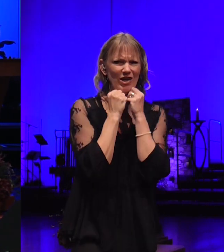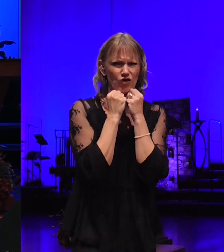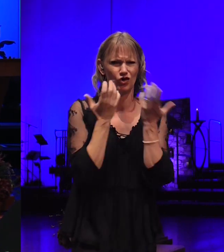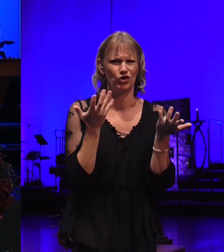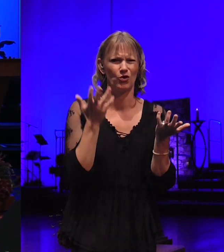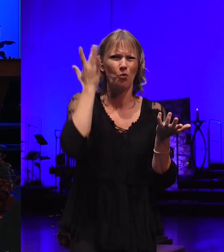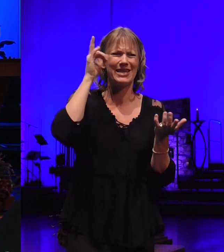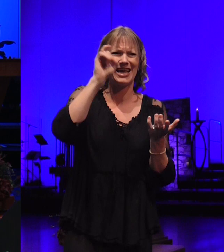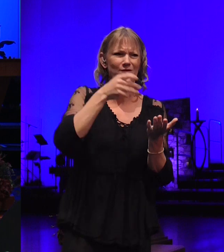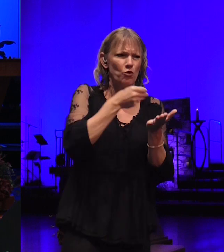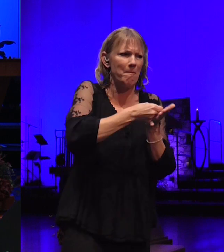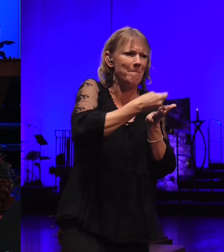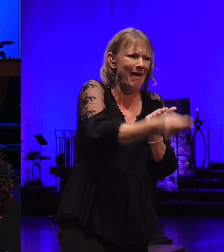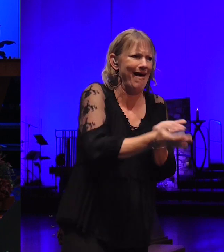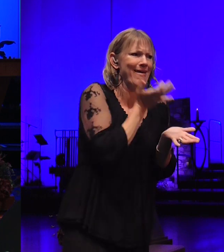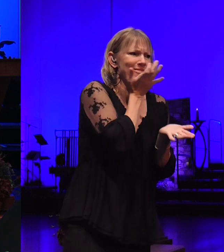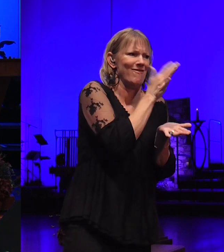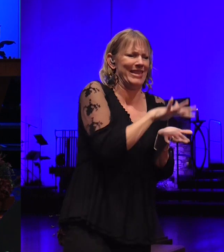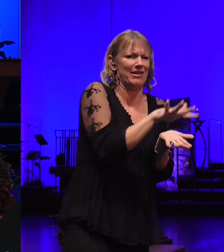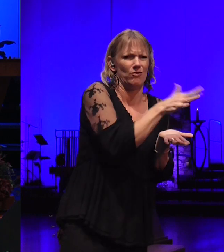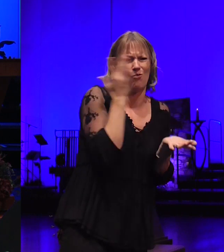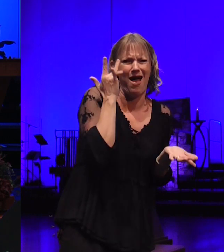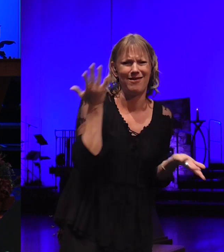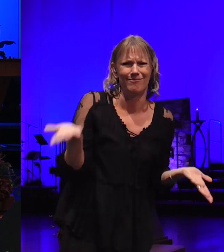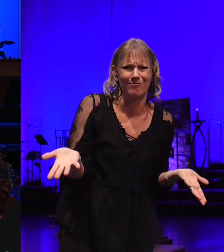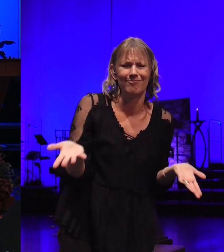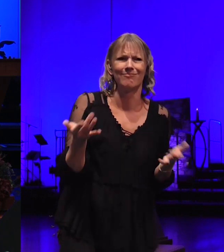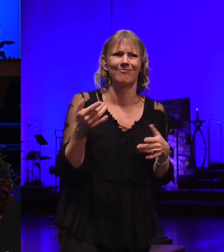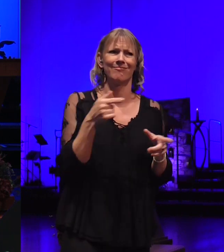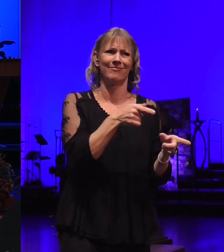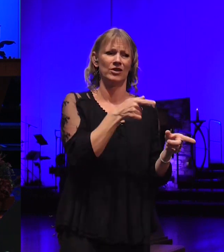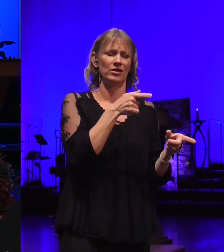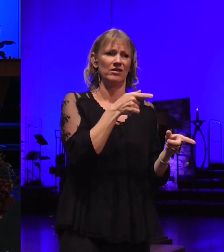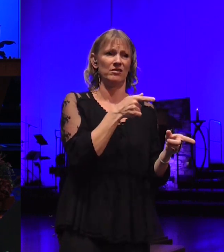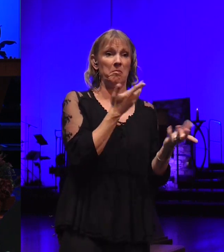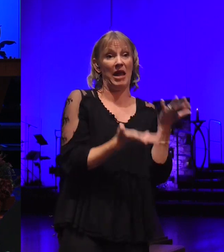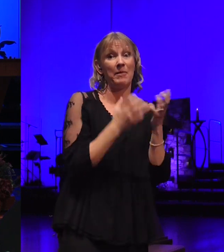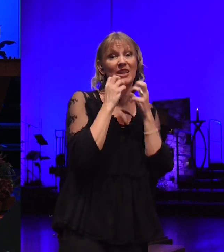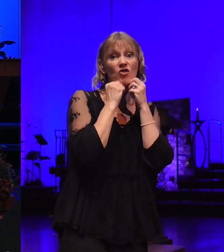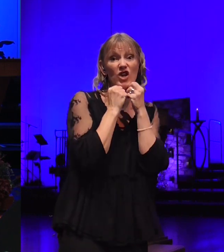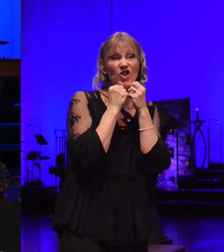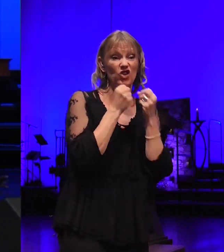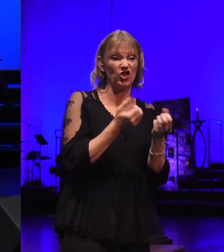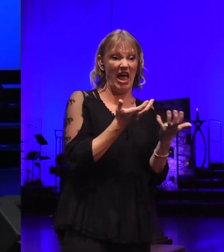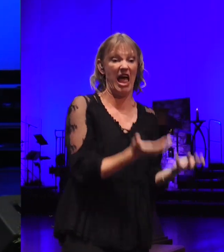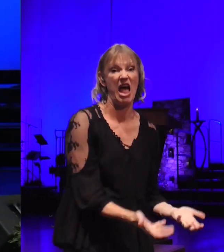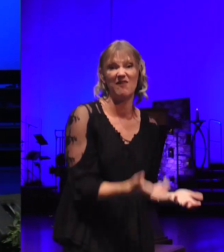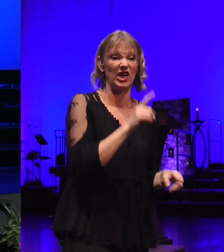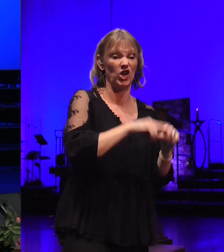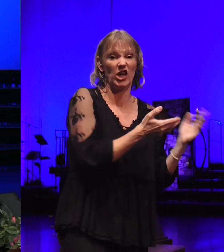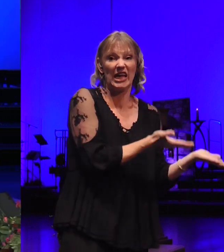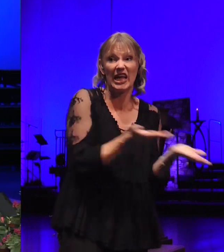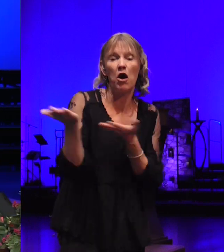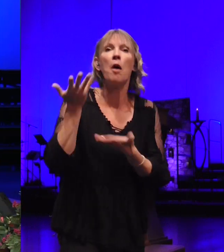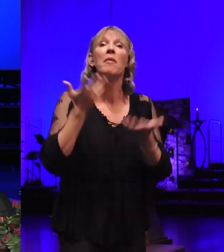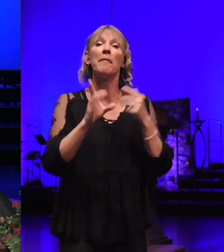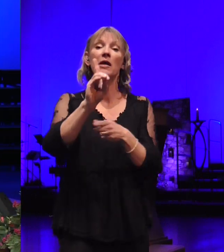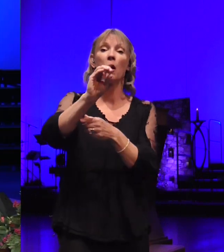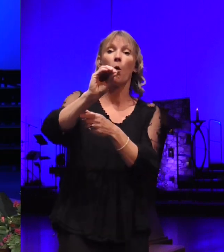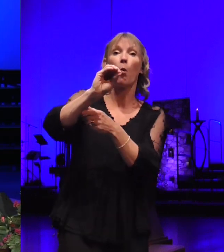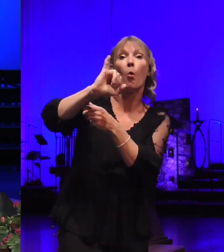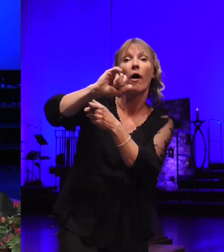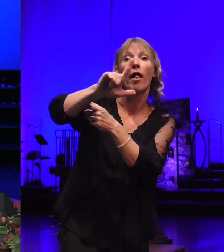need to buy the field? Was it that the treasure was too heavy? Perhaps it was something like oil, so he needed